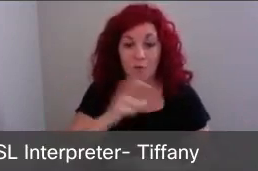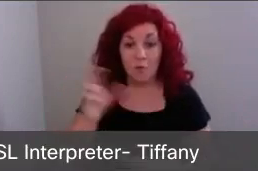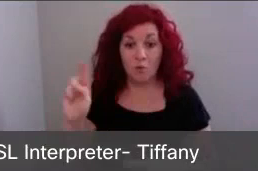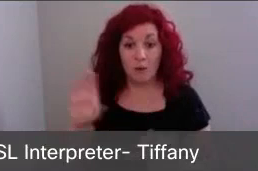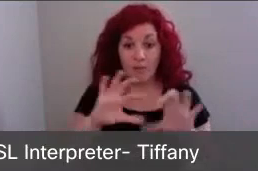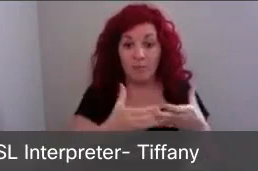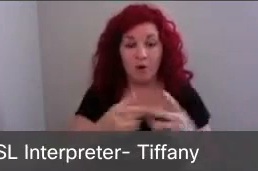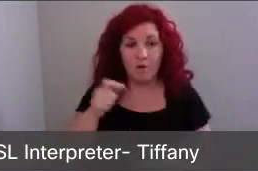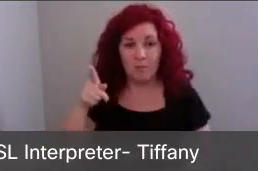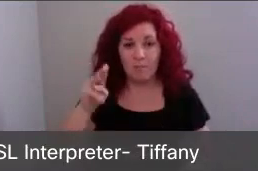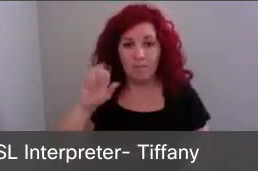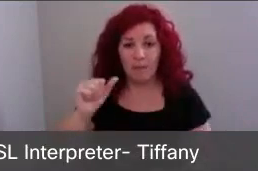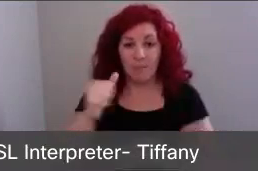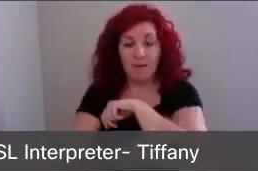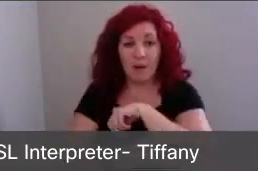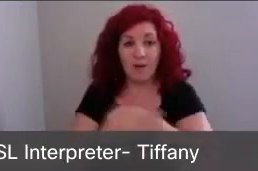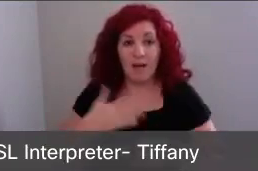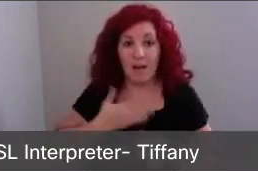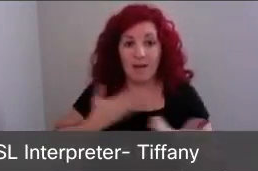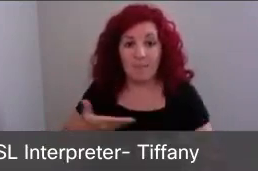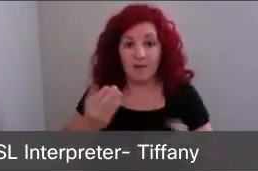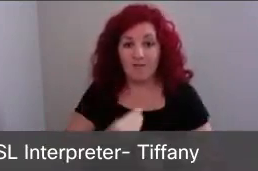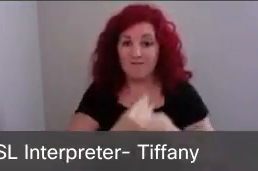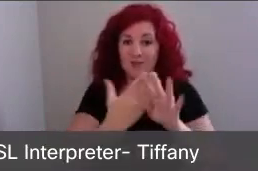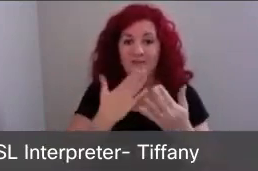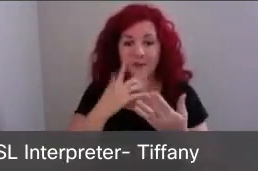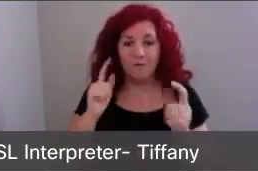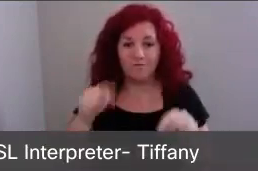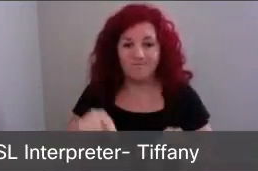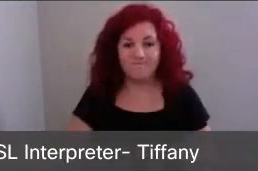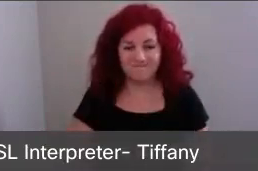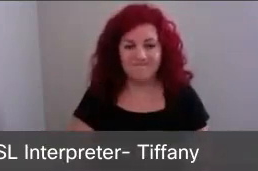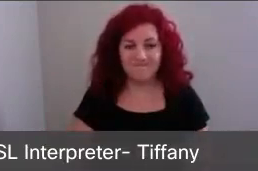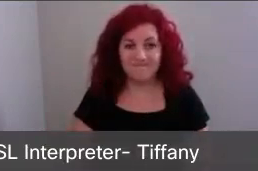County. And glad to be here tonight virtually, and thank you all for being here.